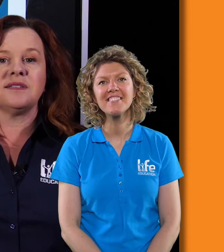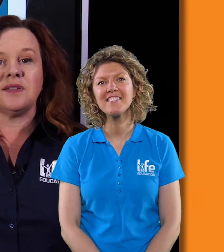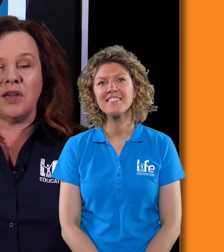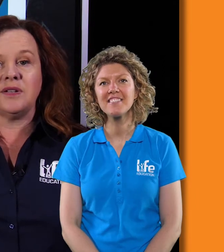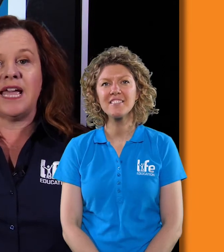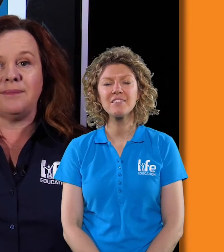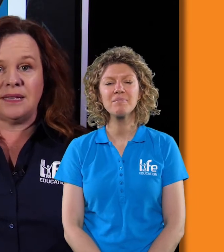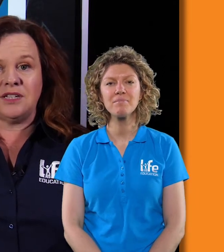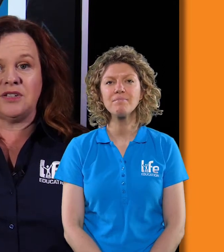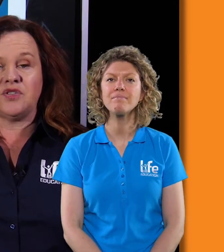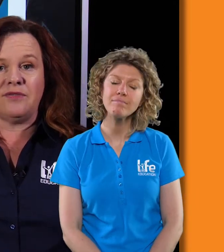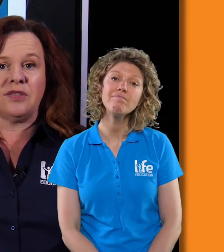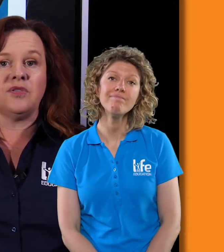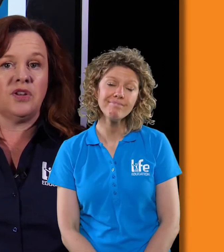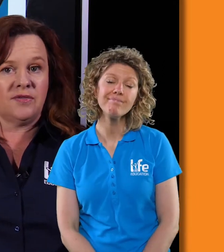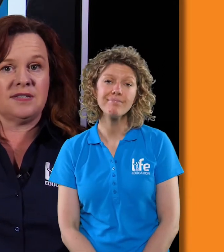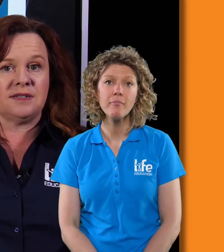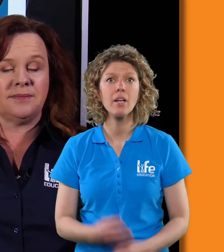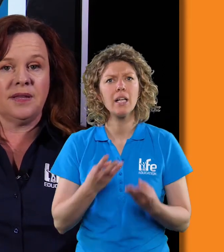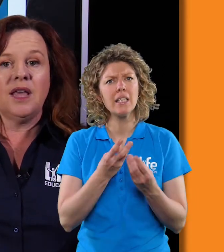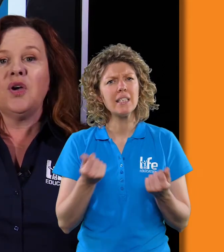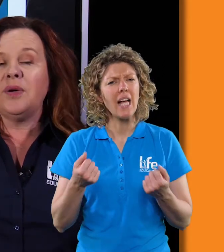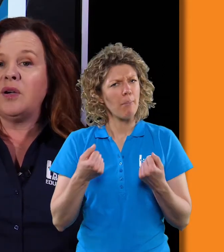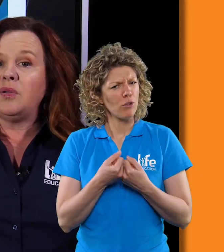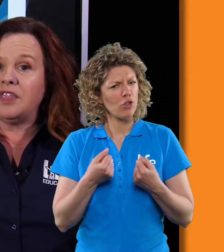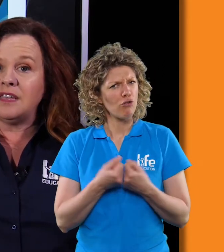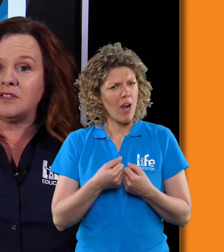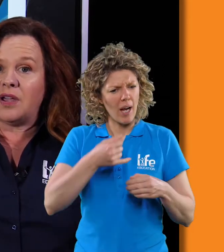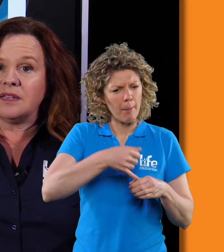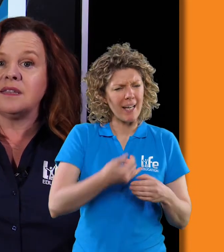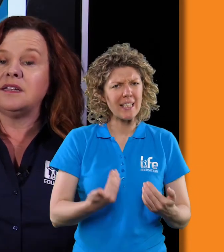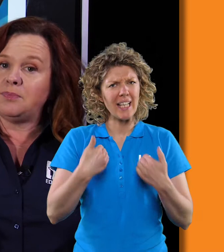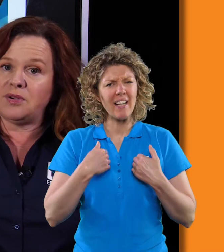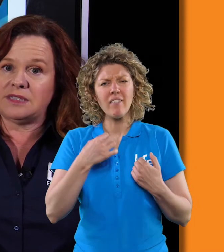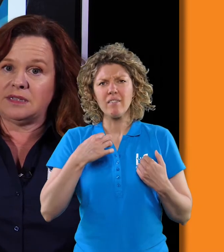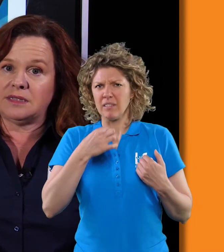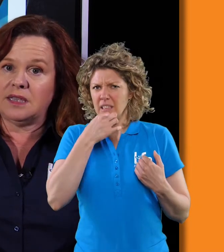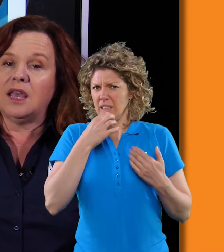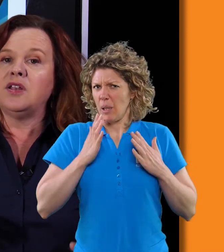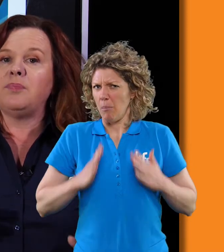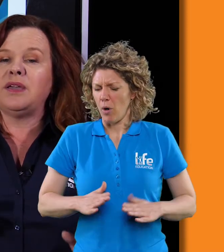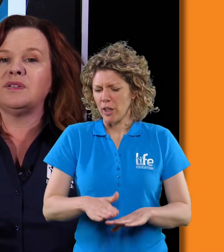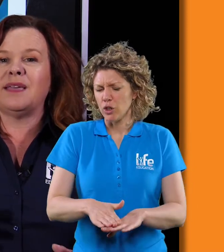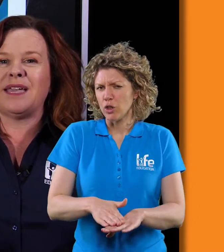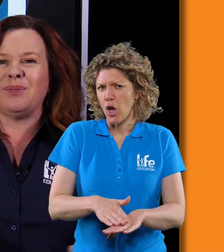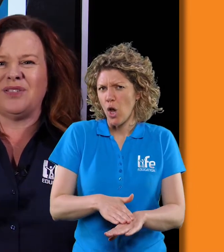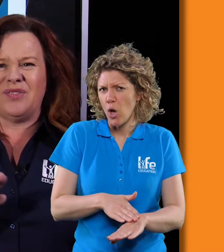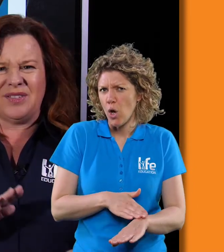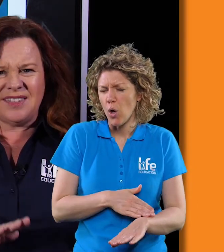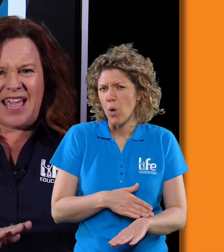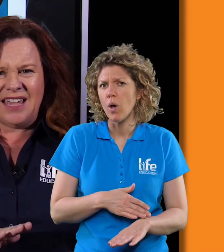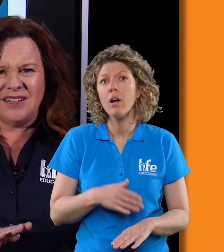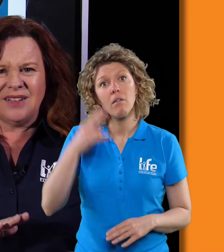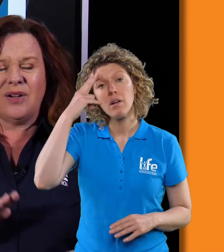Some drugs slow down messages travelling through the nervous system. We call these drugs depressants, not because they make a person